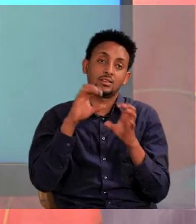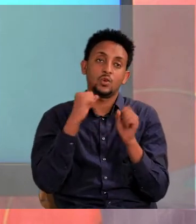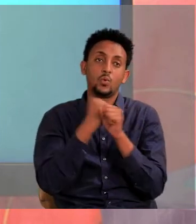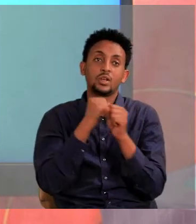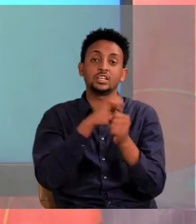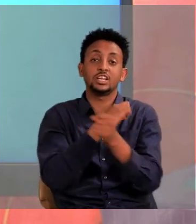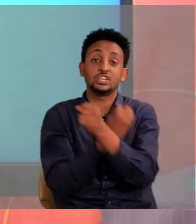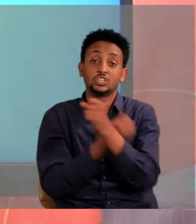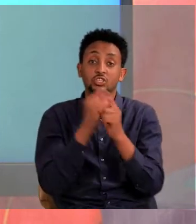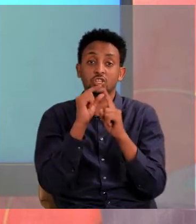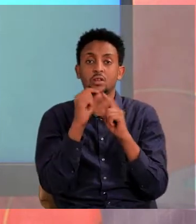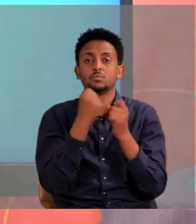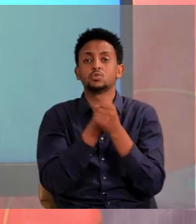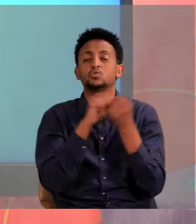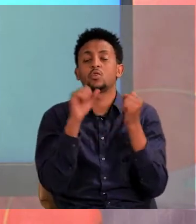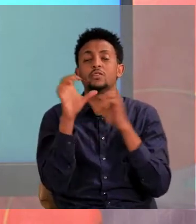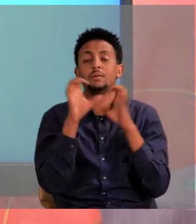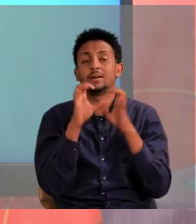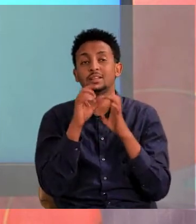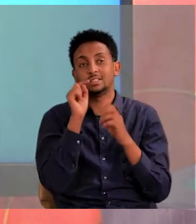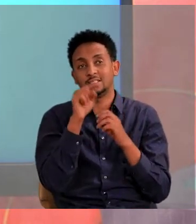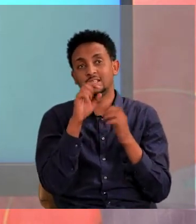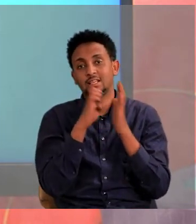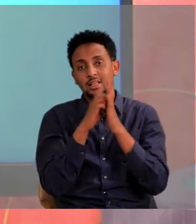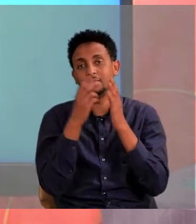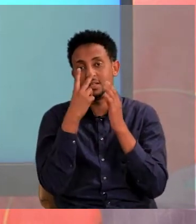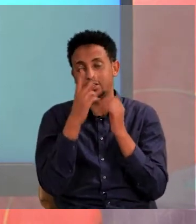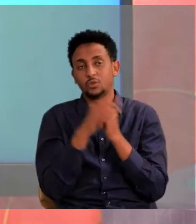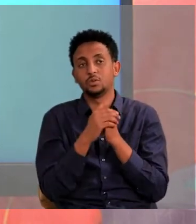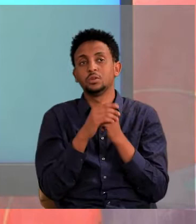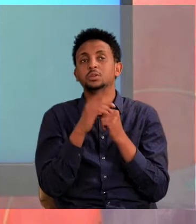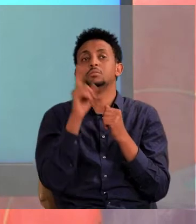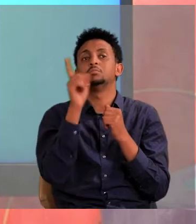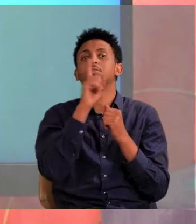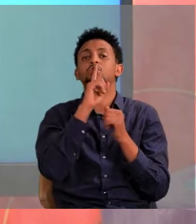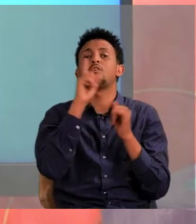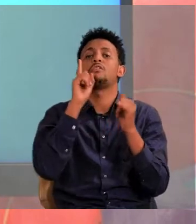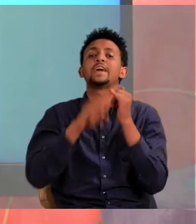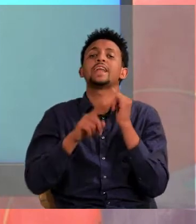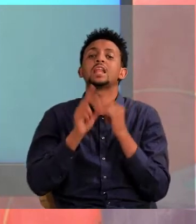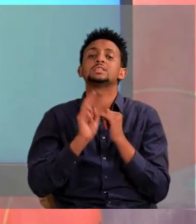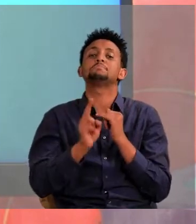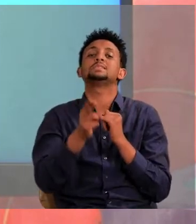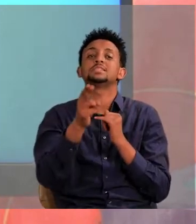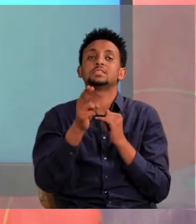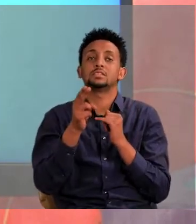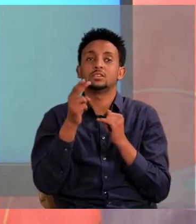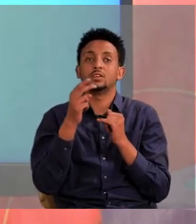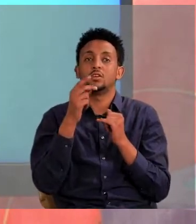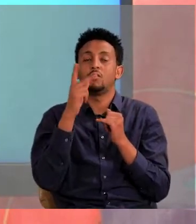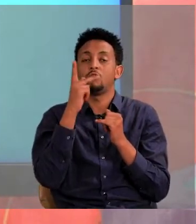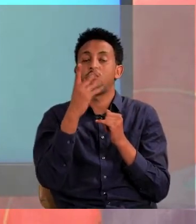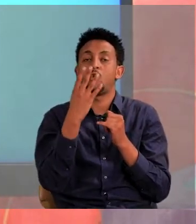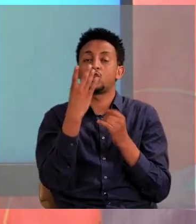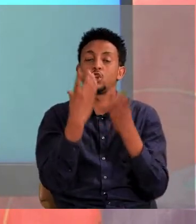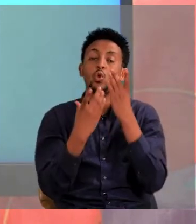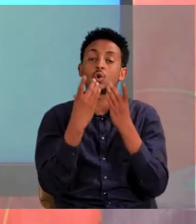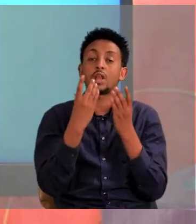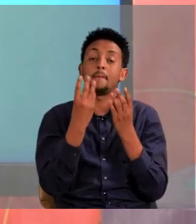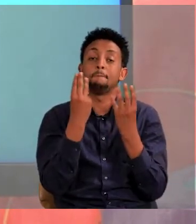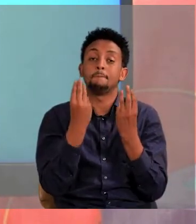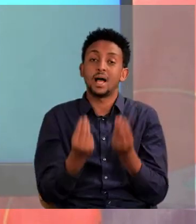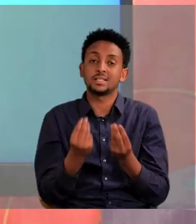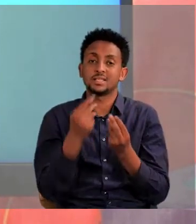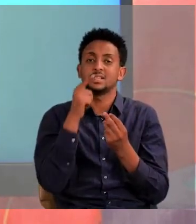work energy theorem to solve this example. What is the final speed of the previous 4 kilogram mass